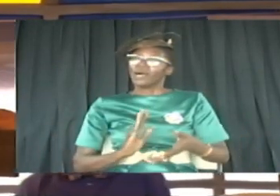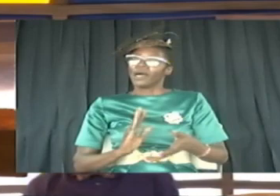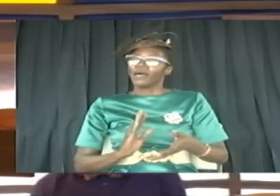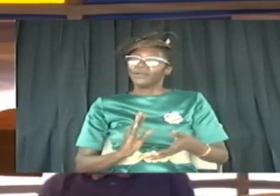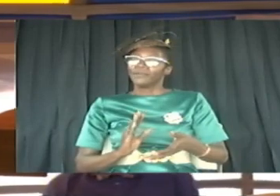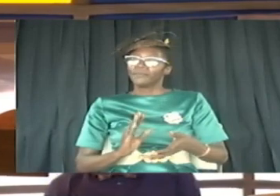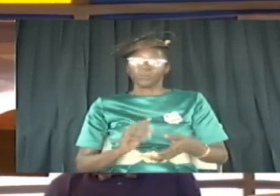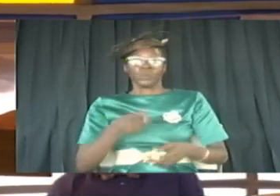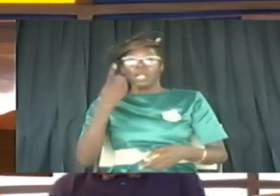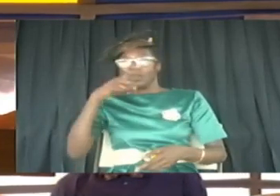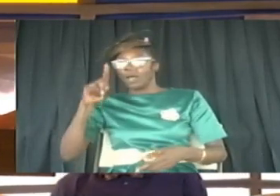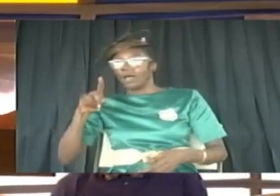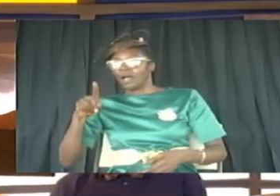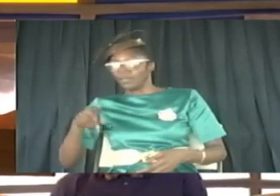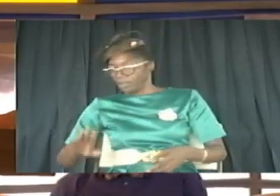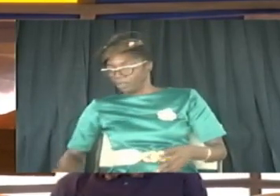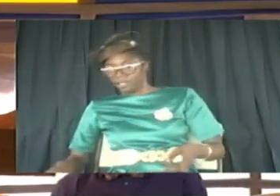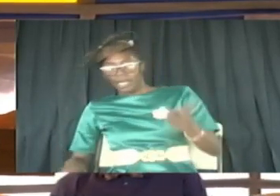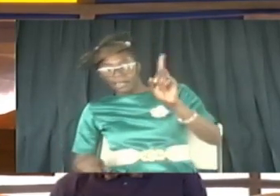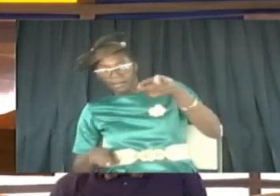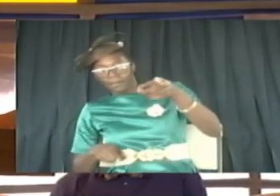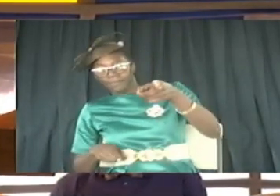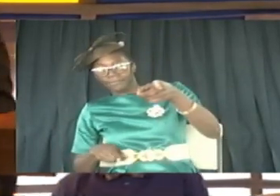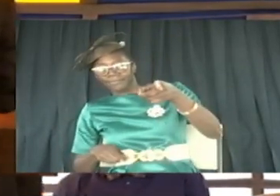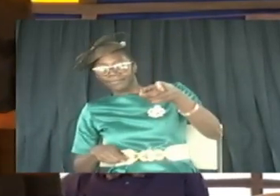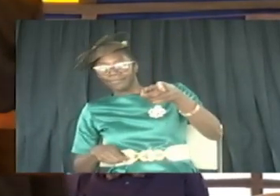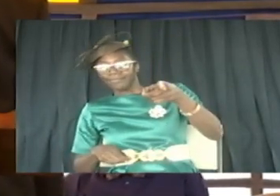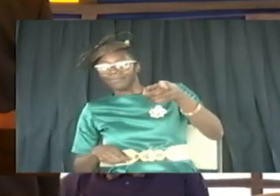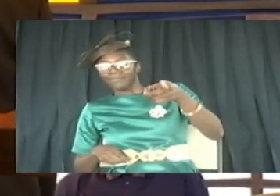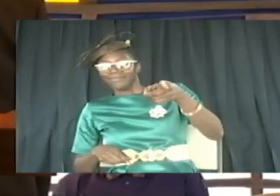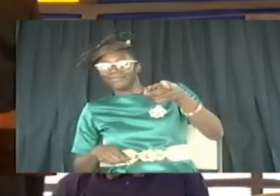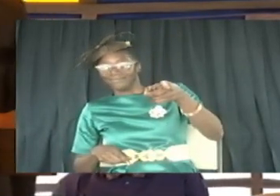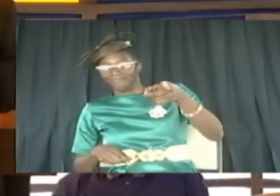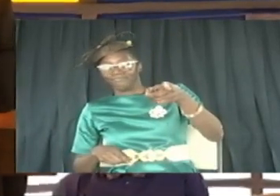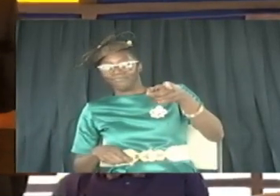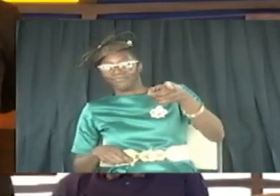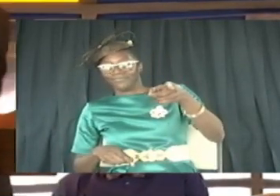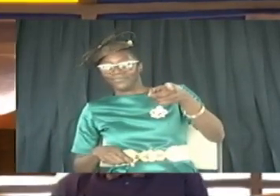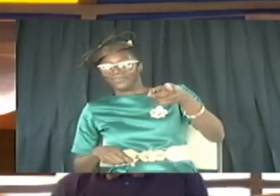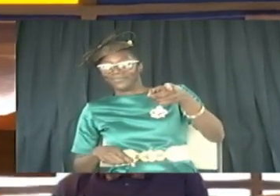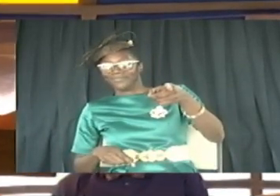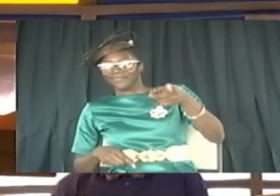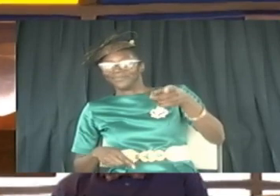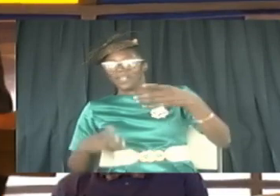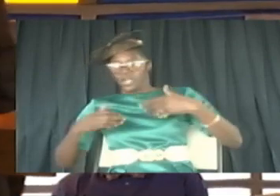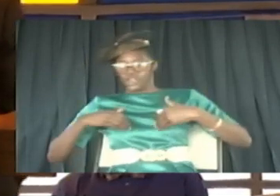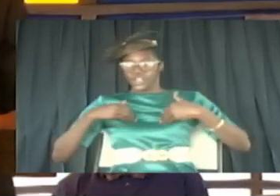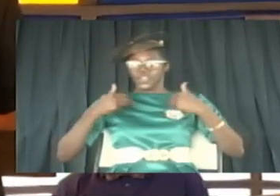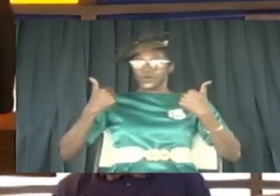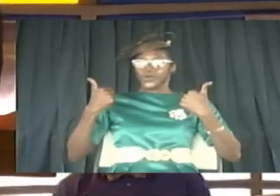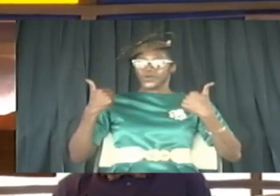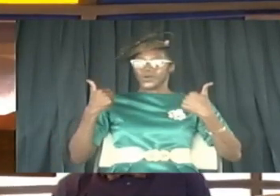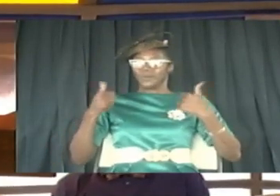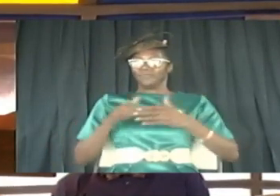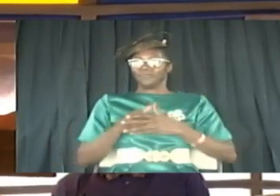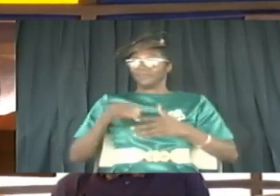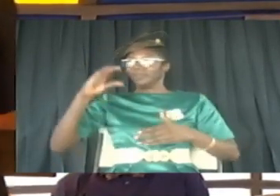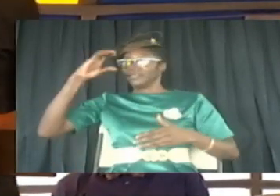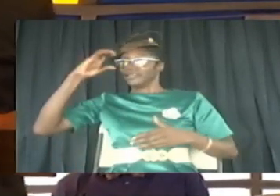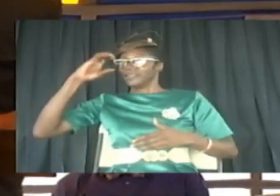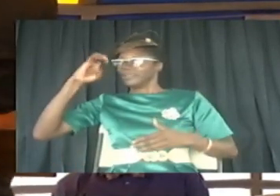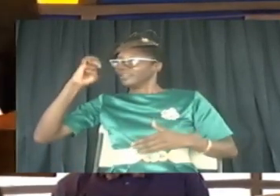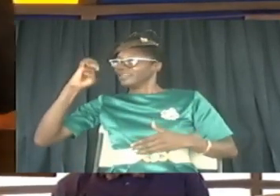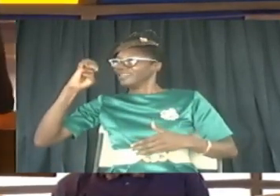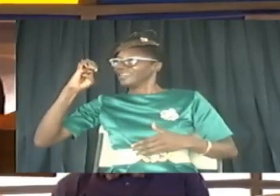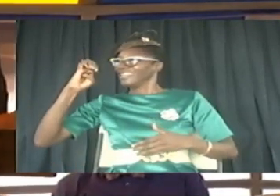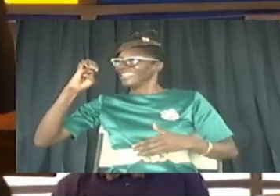Ephraim, over there, stand up, Brother Andrew. We're calling you Ephraim the younger. Yes, stand up right there. First time, if it wasn't COVID, I